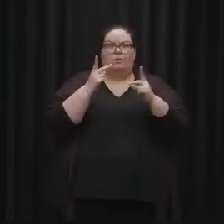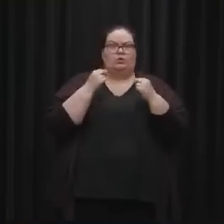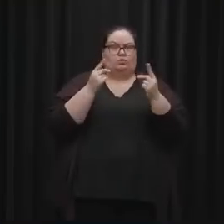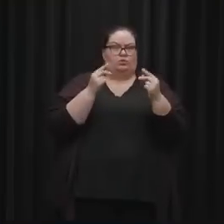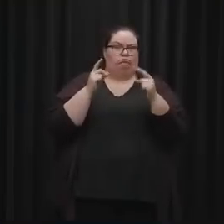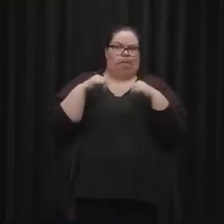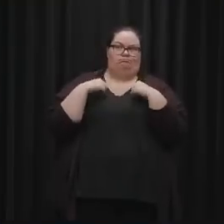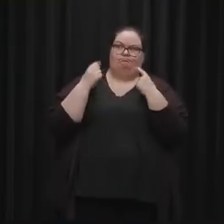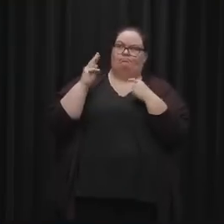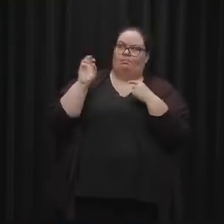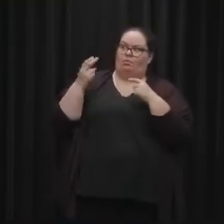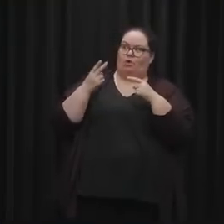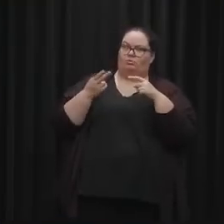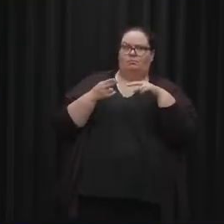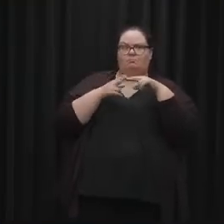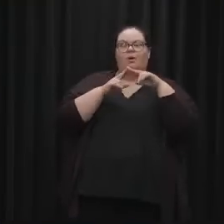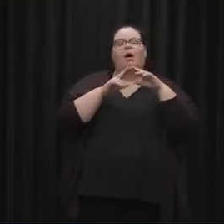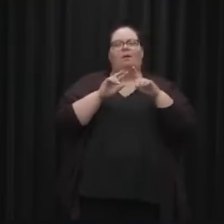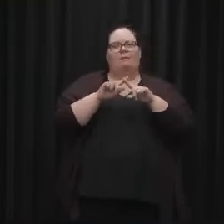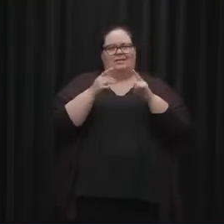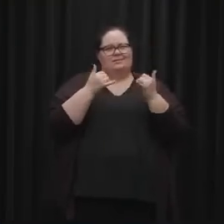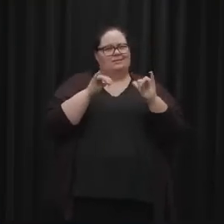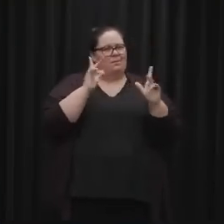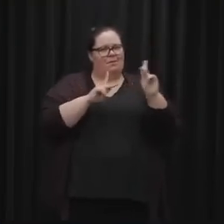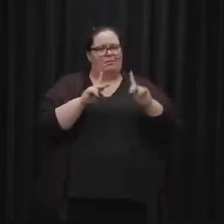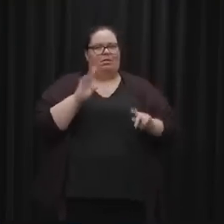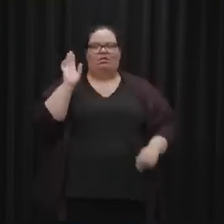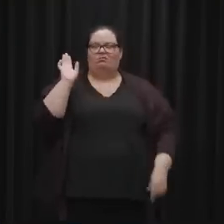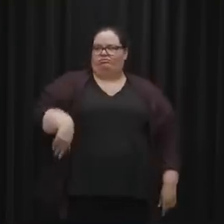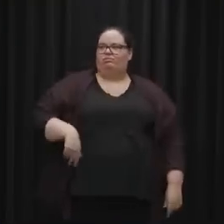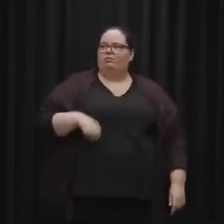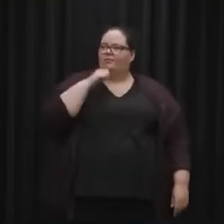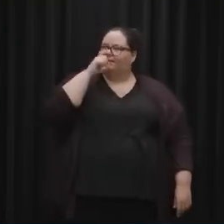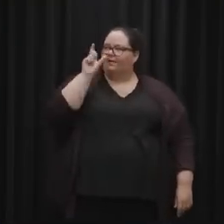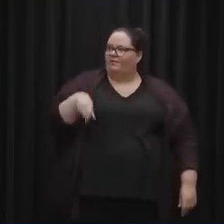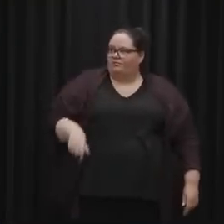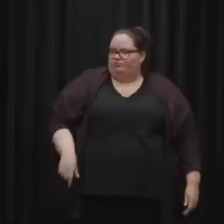since the pandemic began, but there are still those who are not using them.